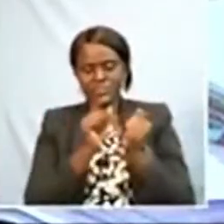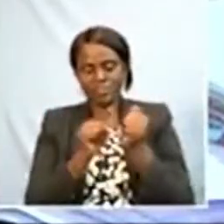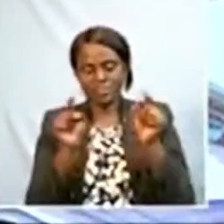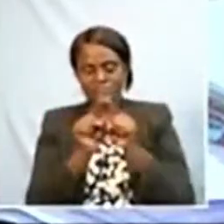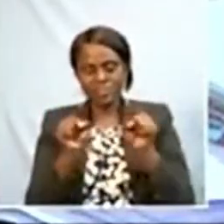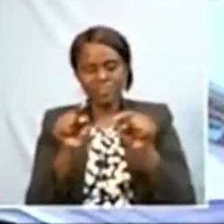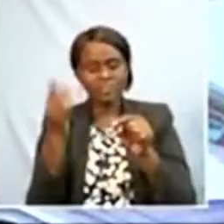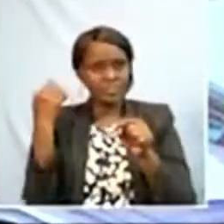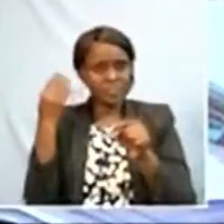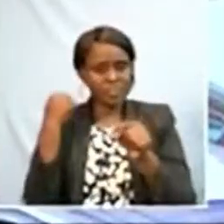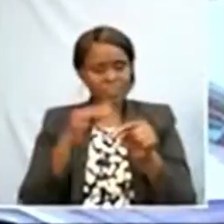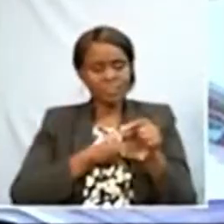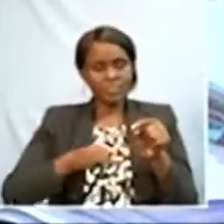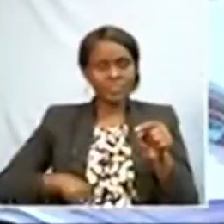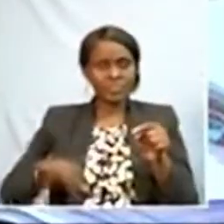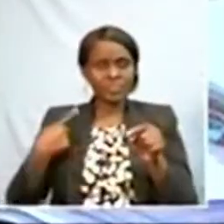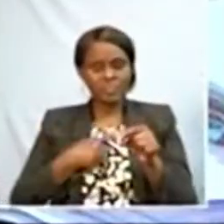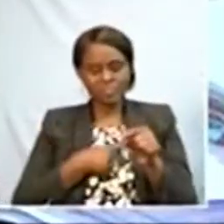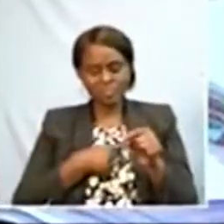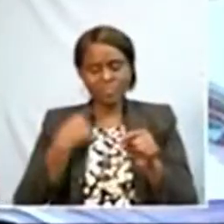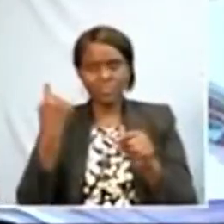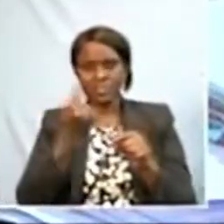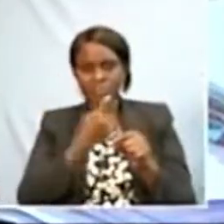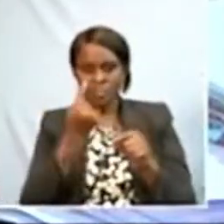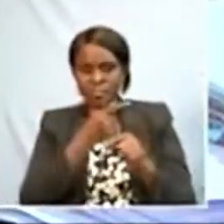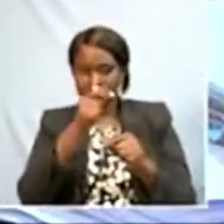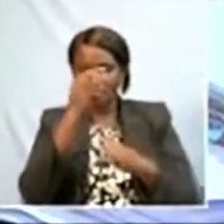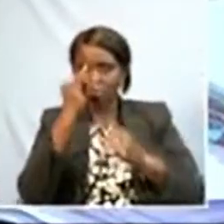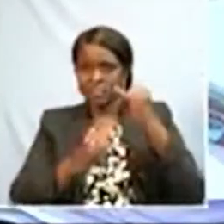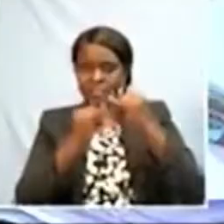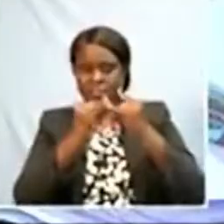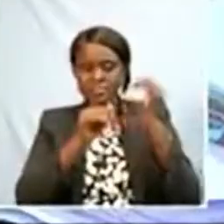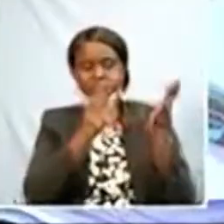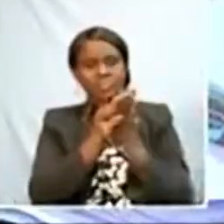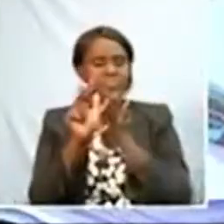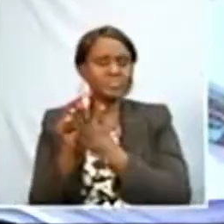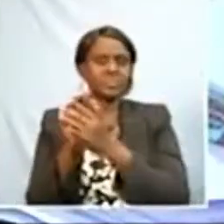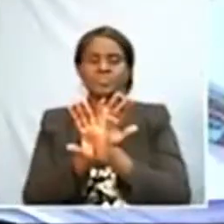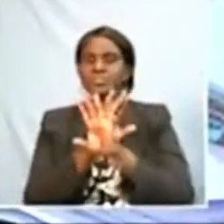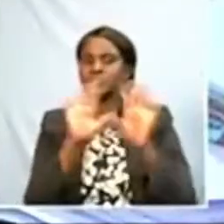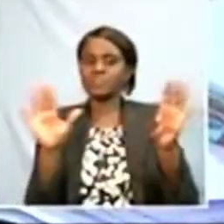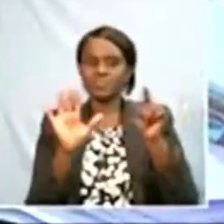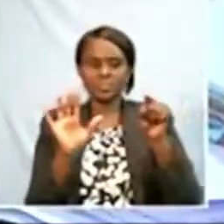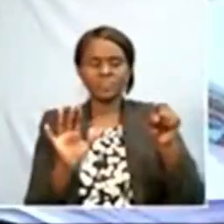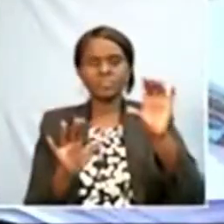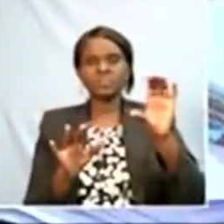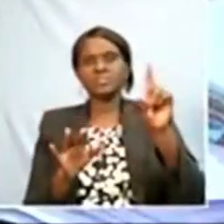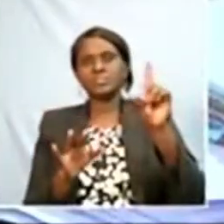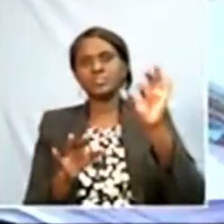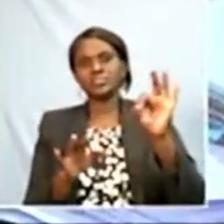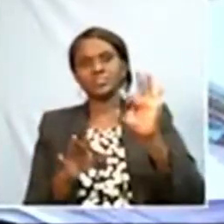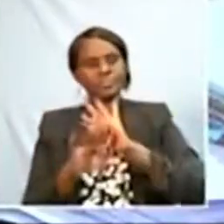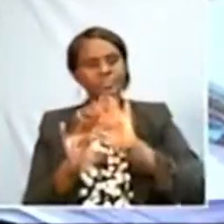area members of parliament only end at approvals of the CDF